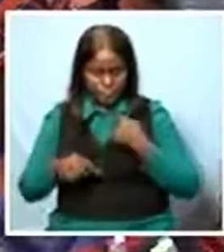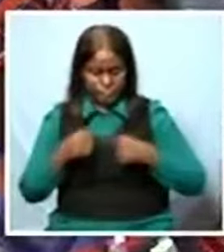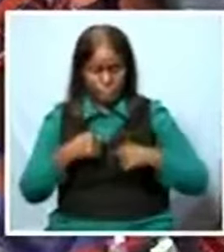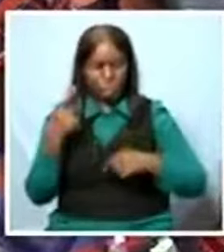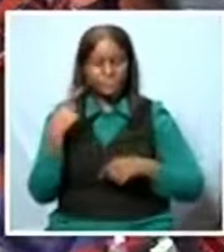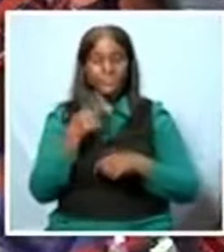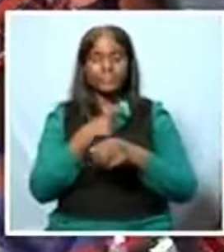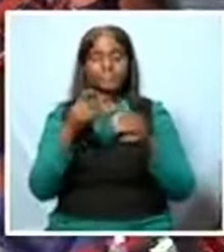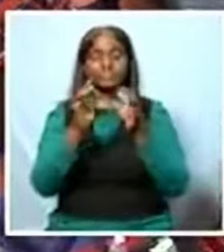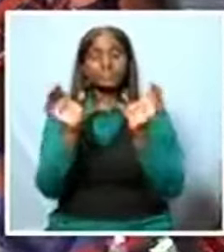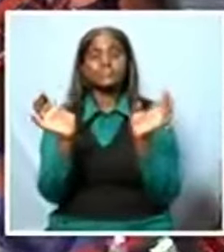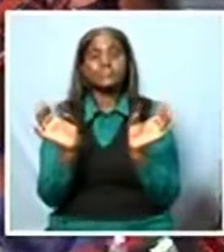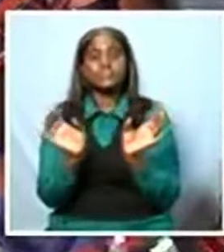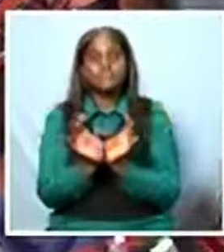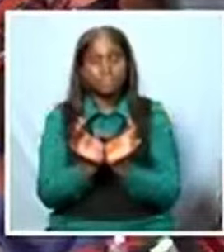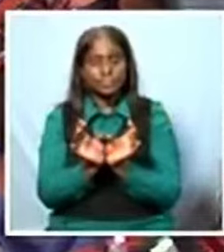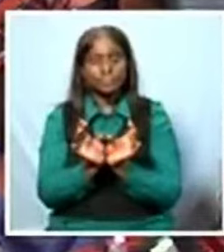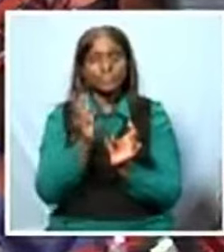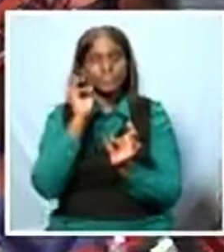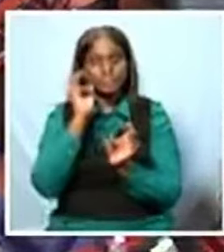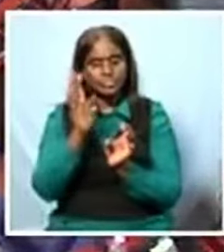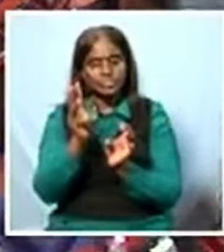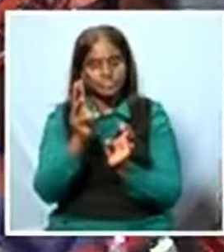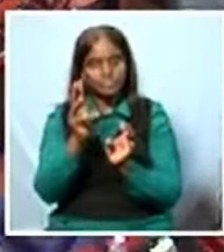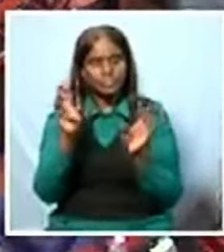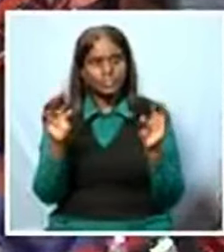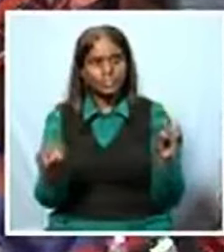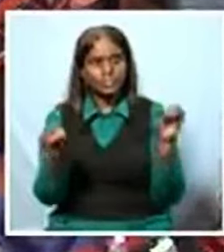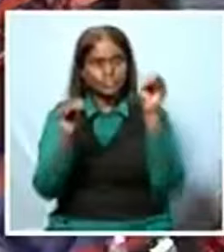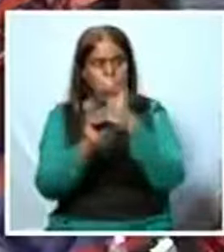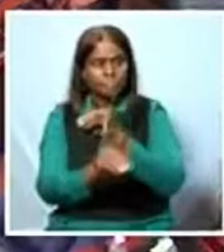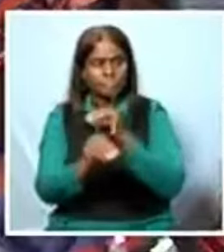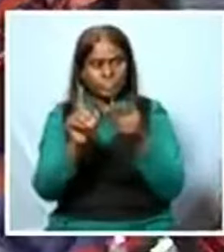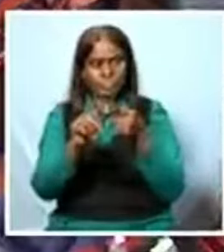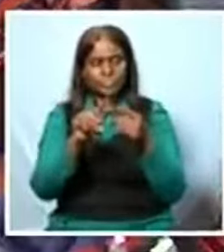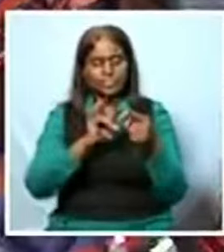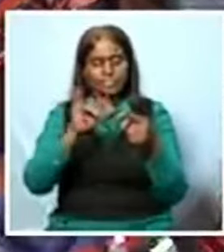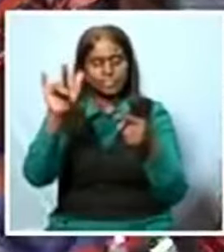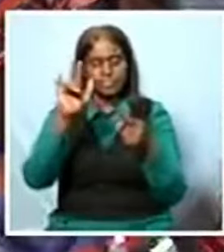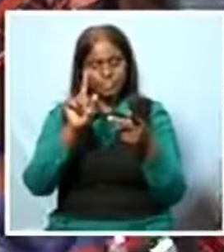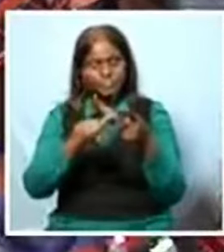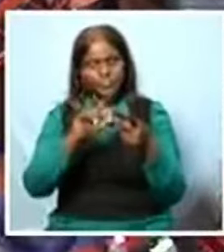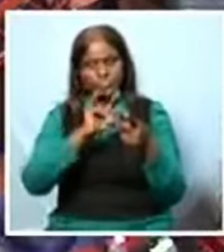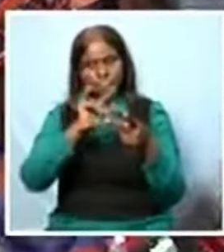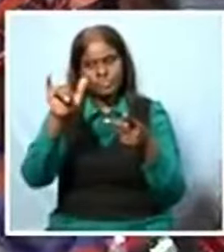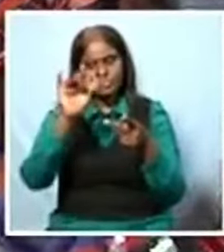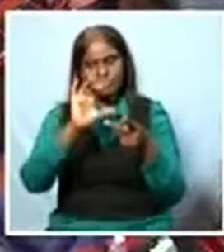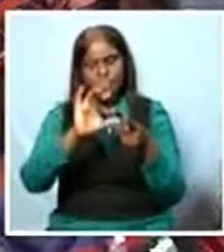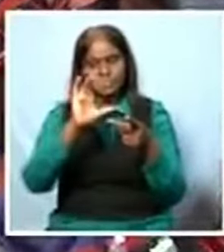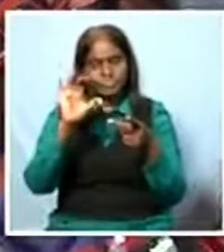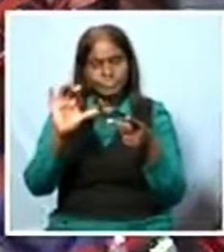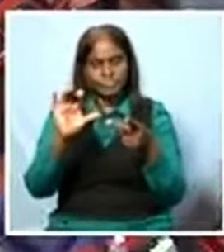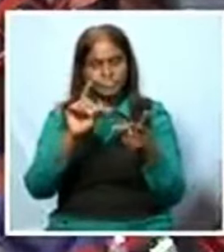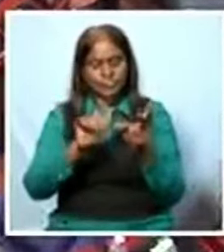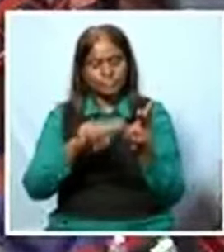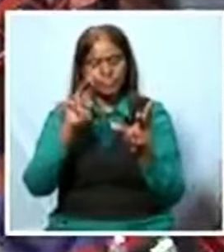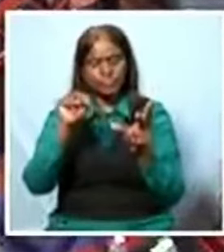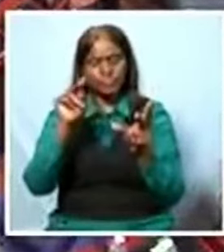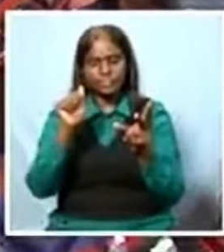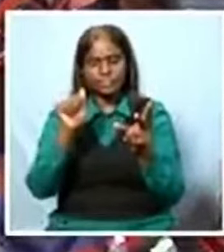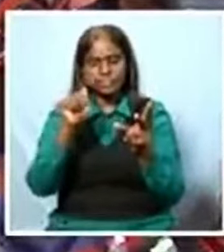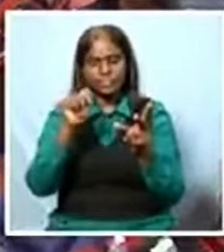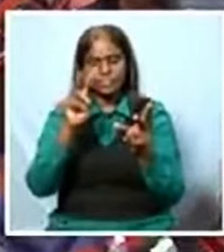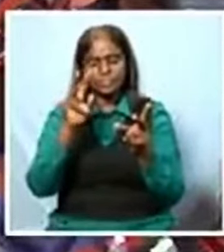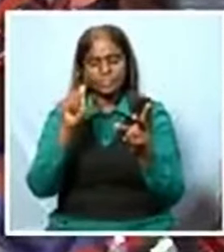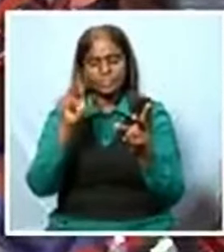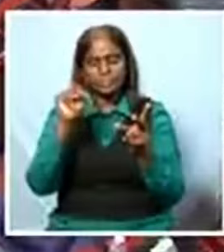Parliamentary constituency will be replaced: Ndeke Village, Ndeke Changa, Natwange. In B, what